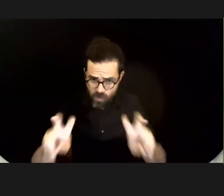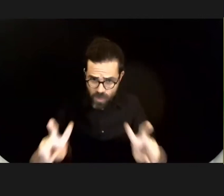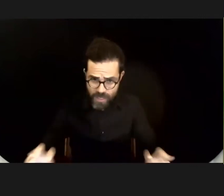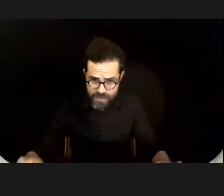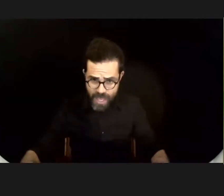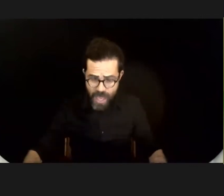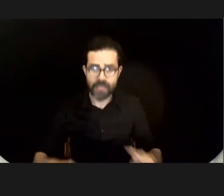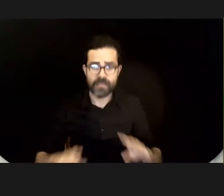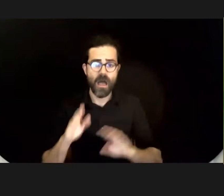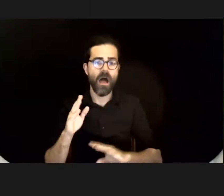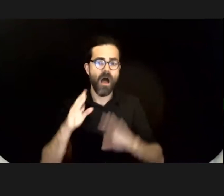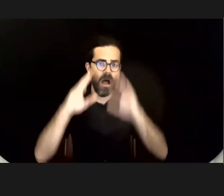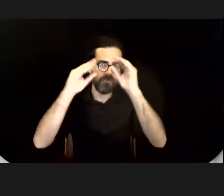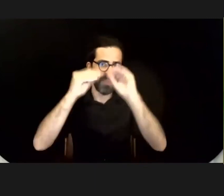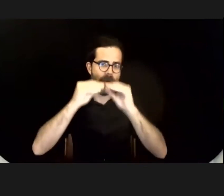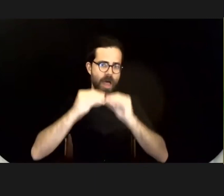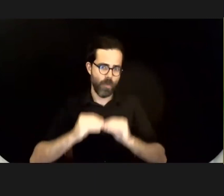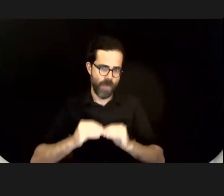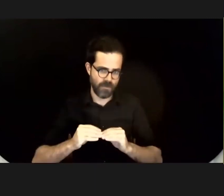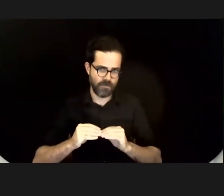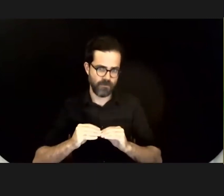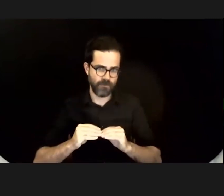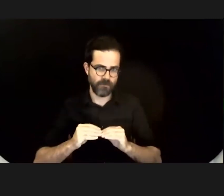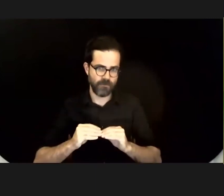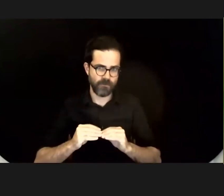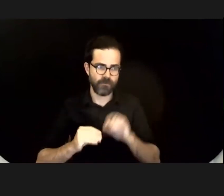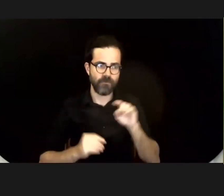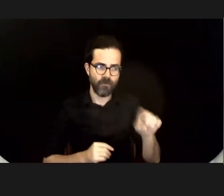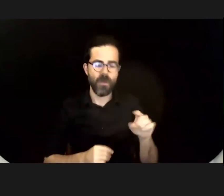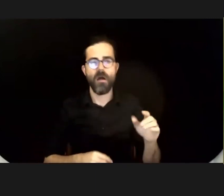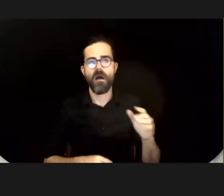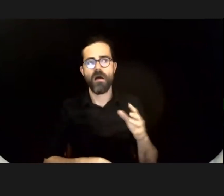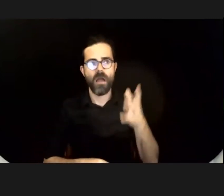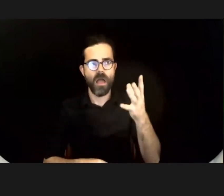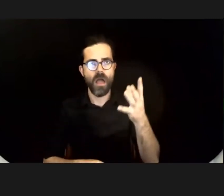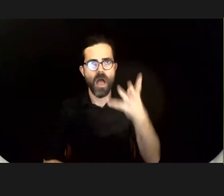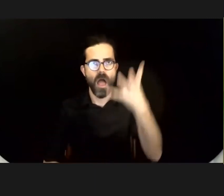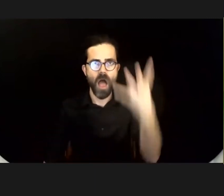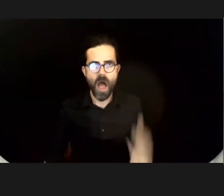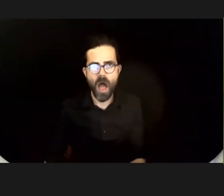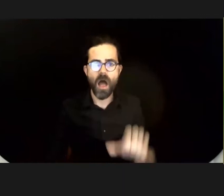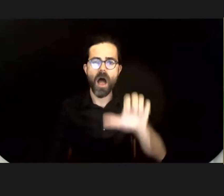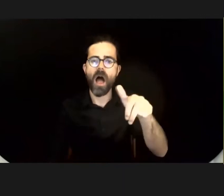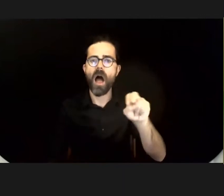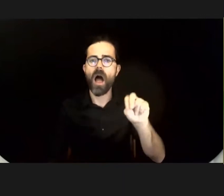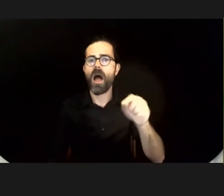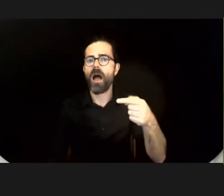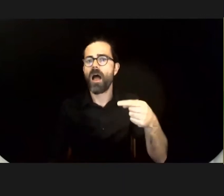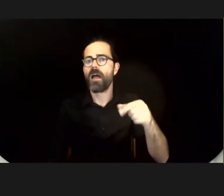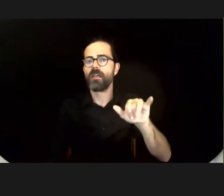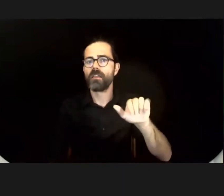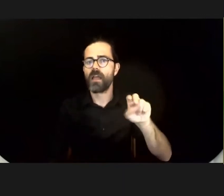You've got engineers, they've got prototypes, they're testing the